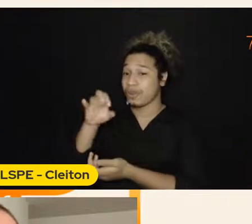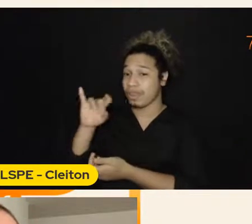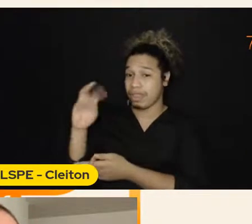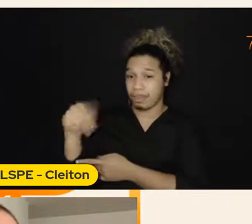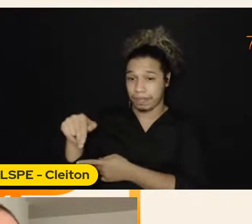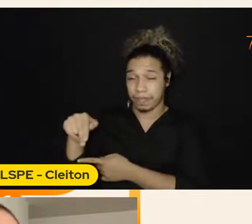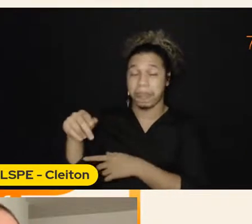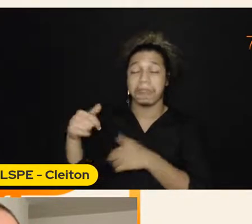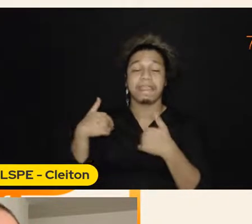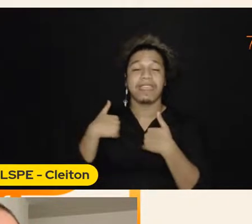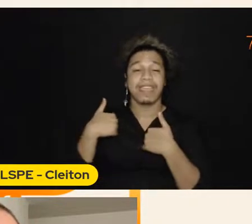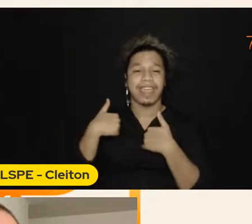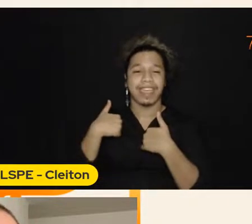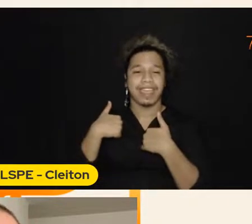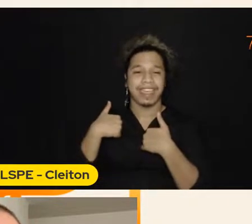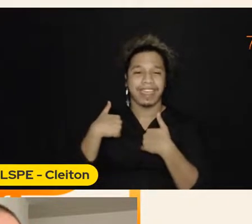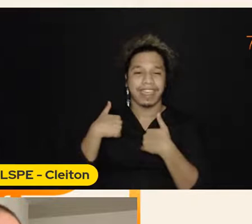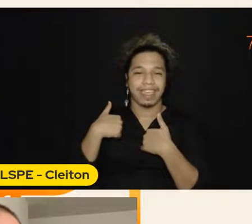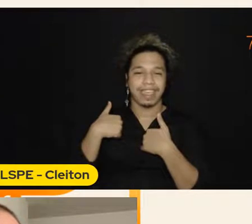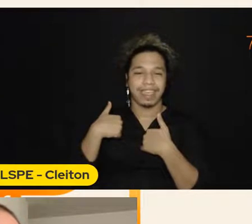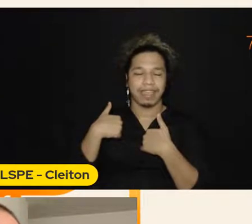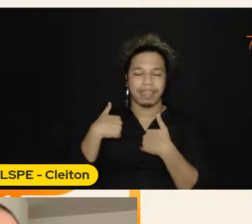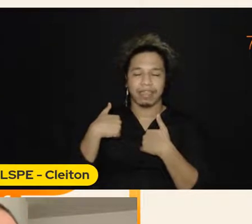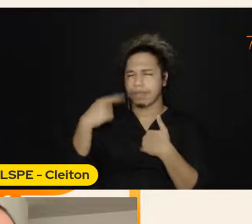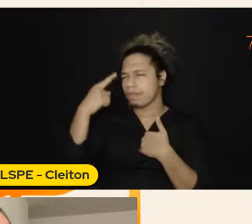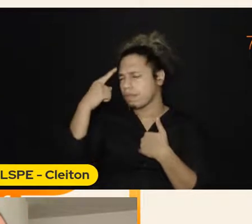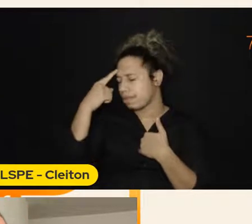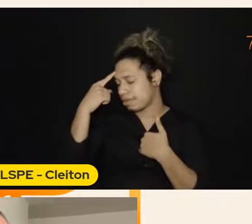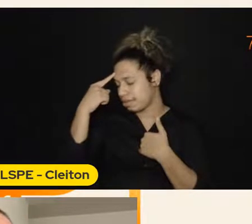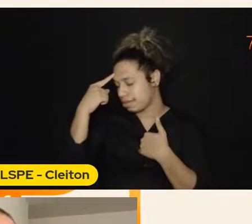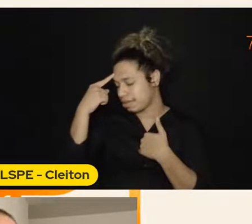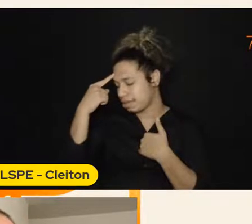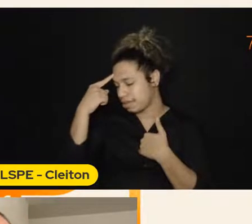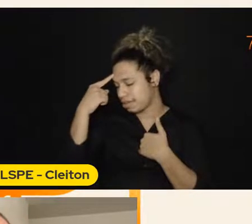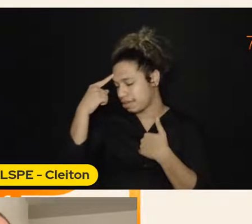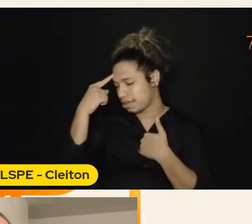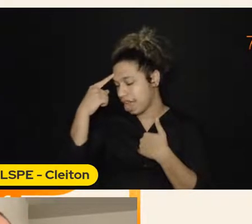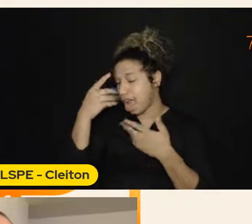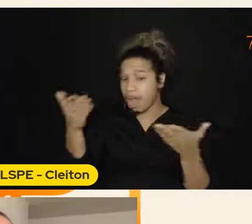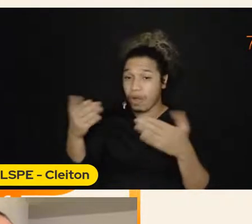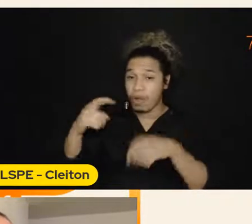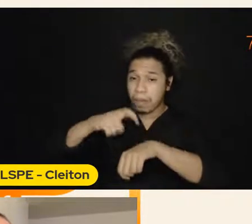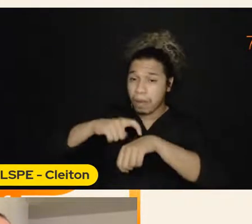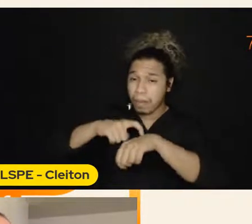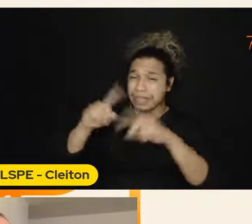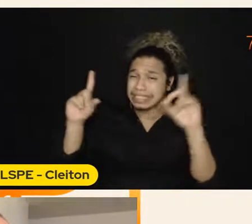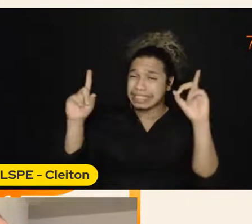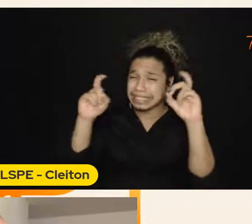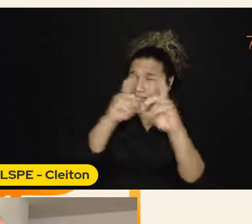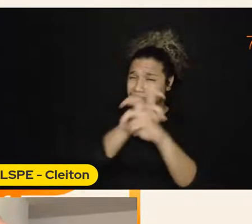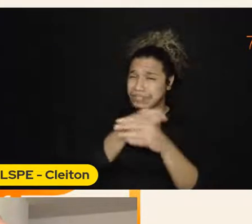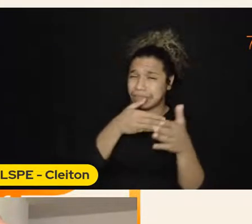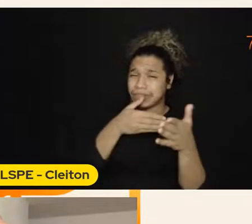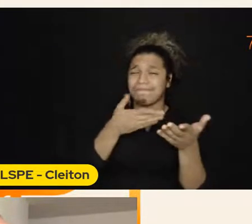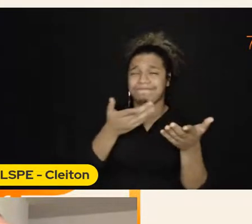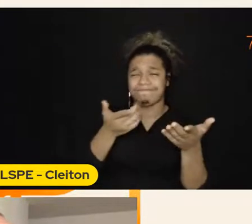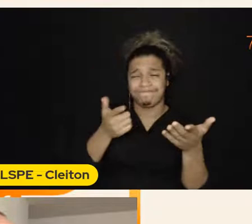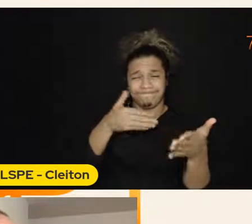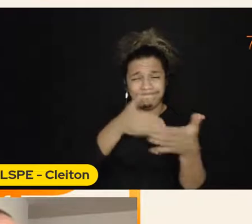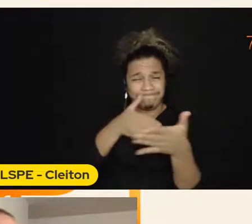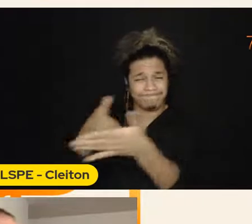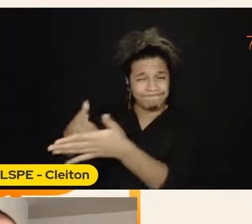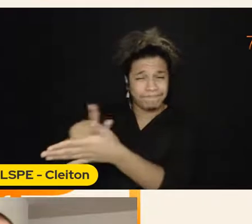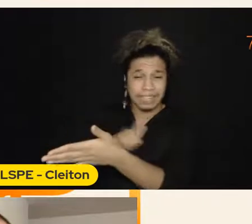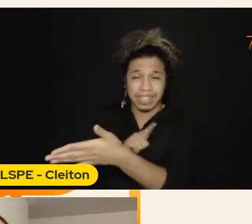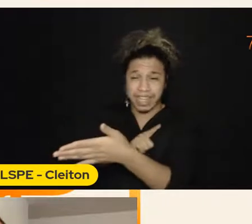are facing, I would say difficult times, hard times, but we have to be very open. And as you said, we